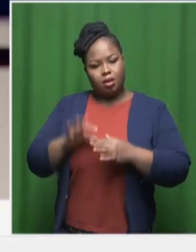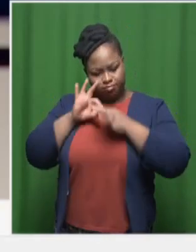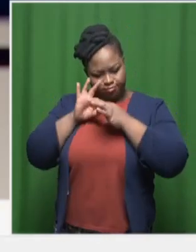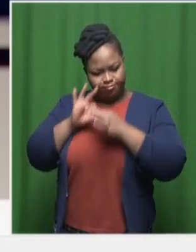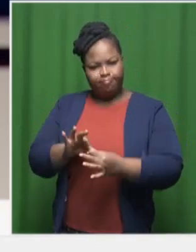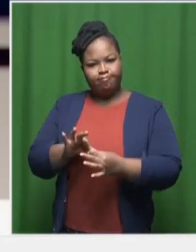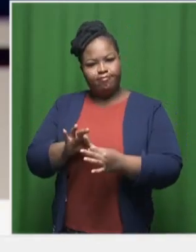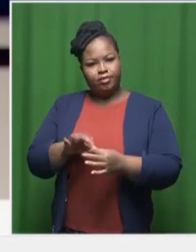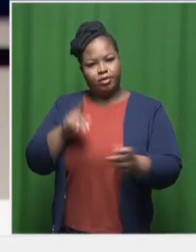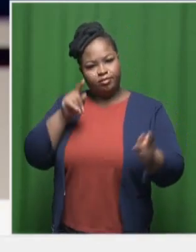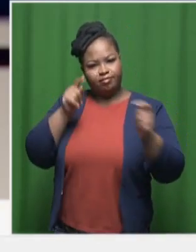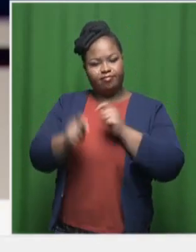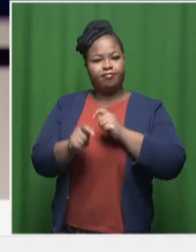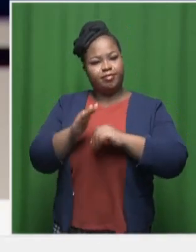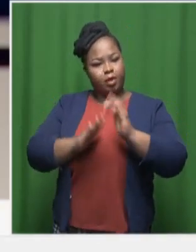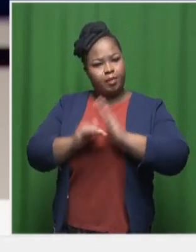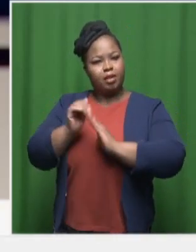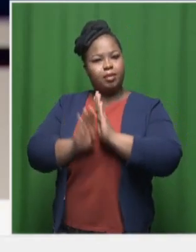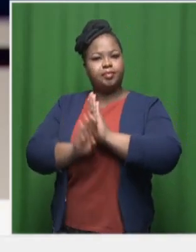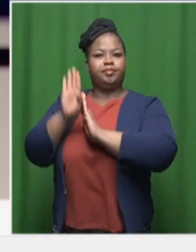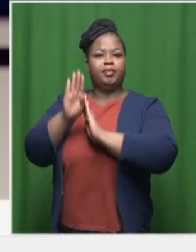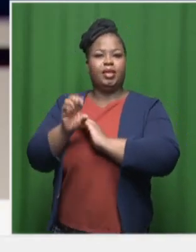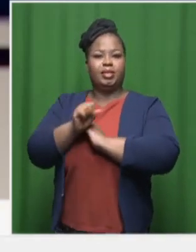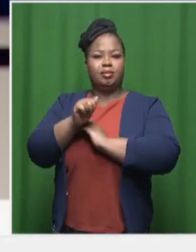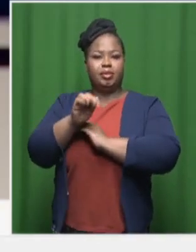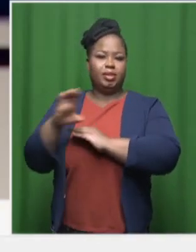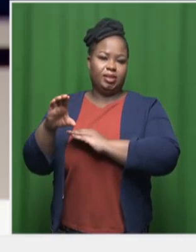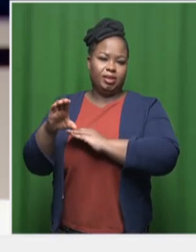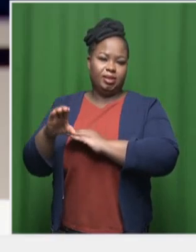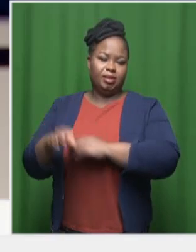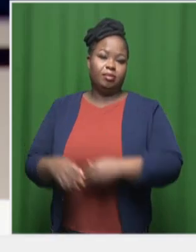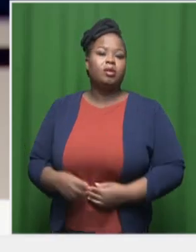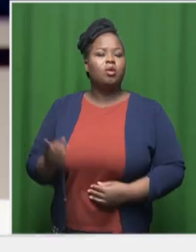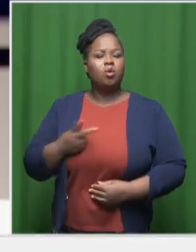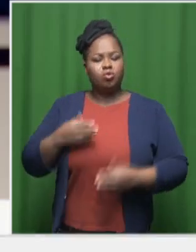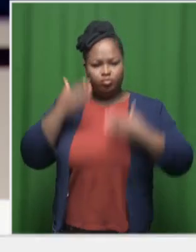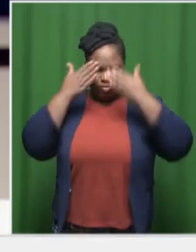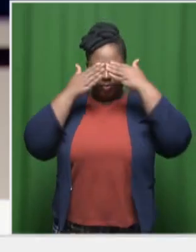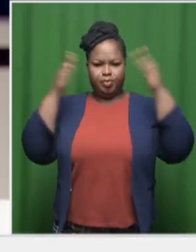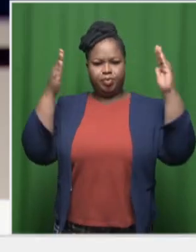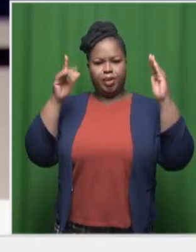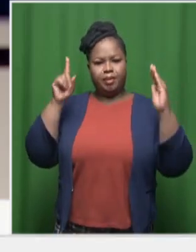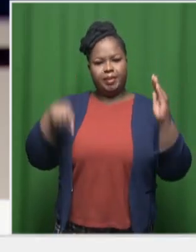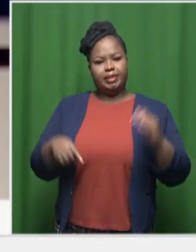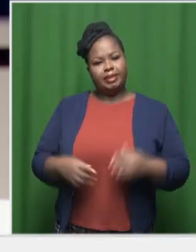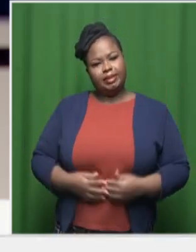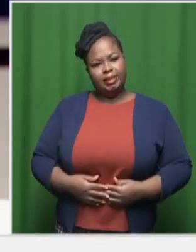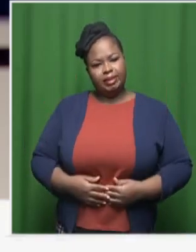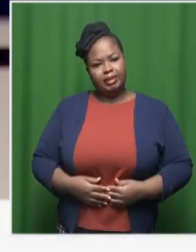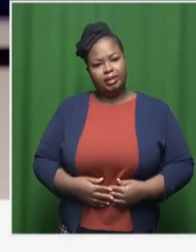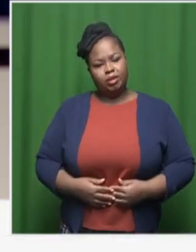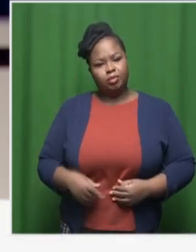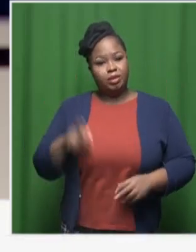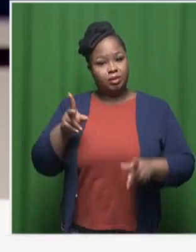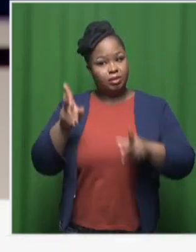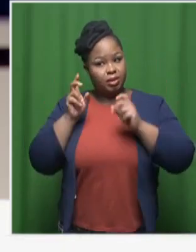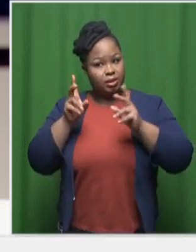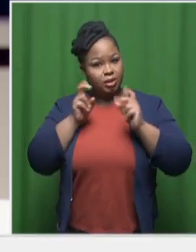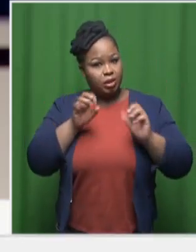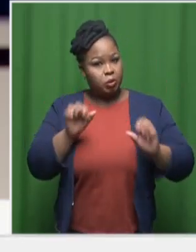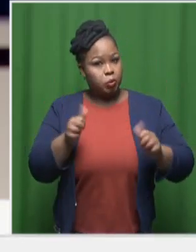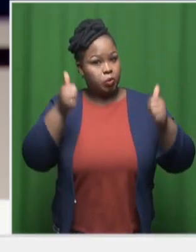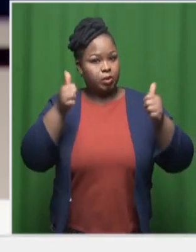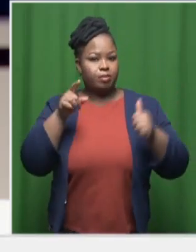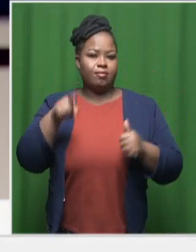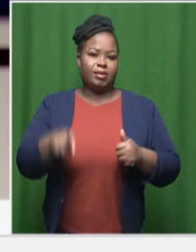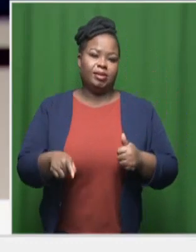rebuilding the SABC. But also you need to be open-minded, you know, be a good listener, be able